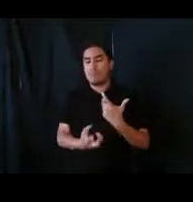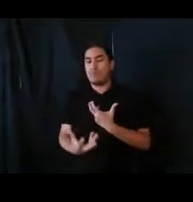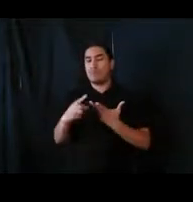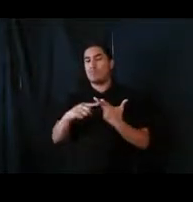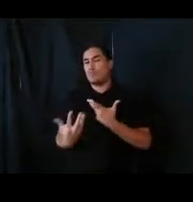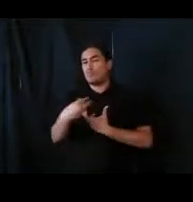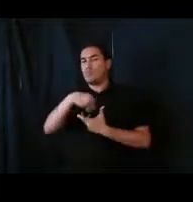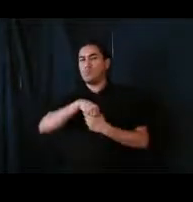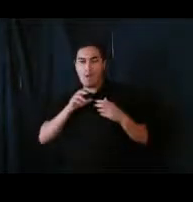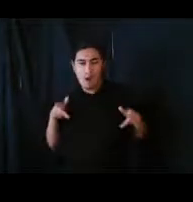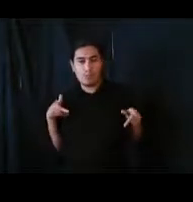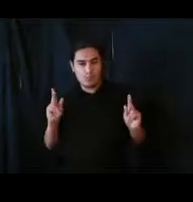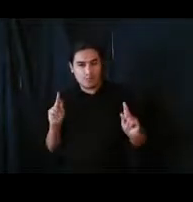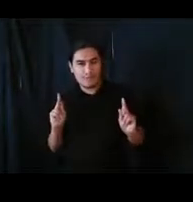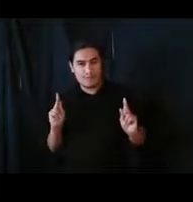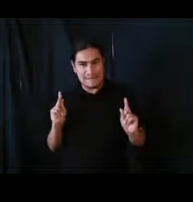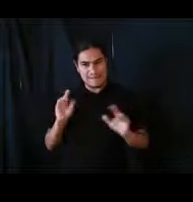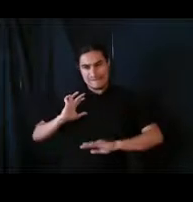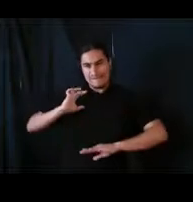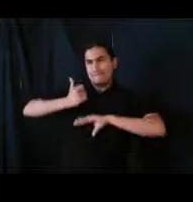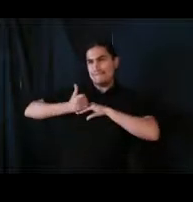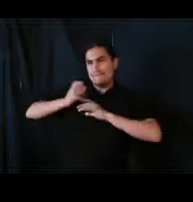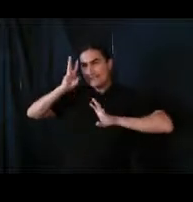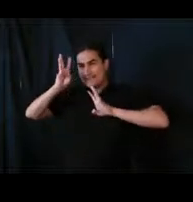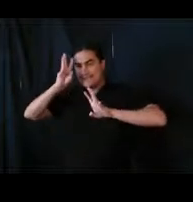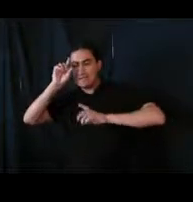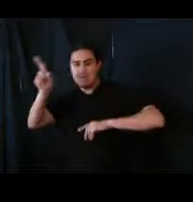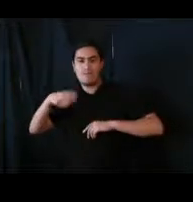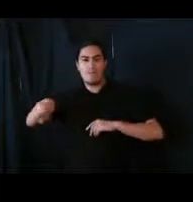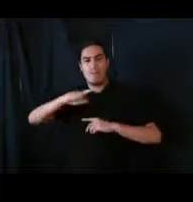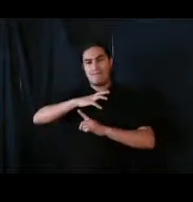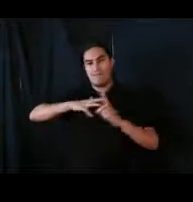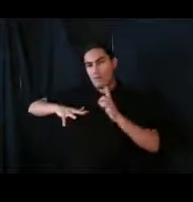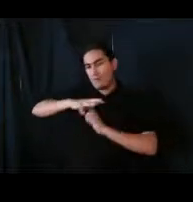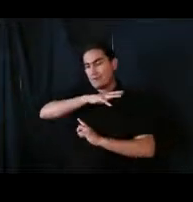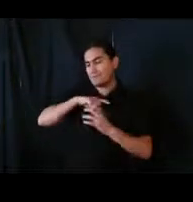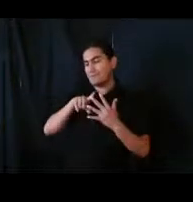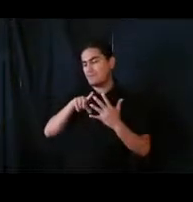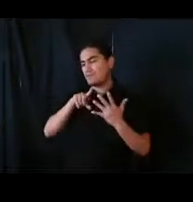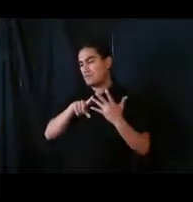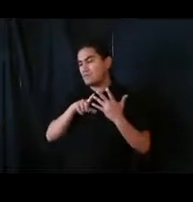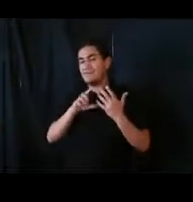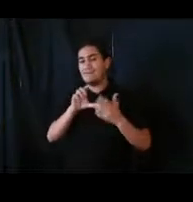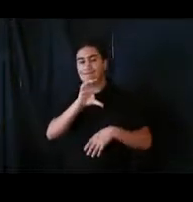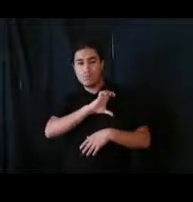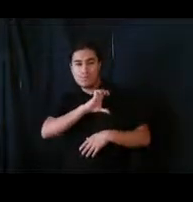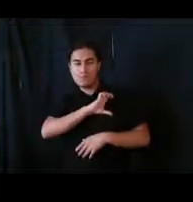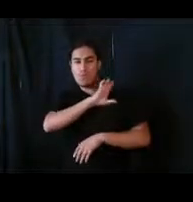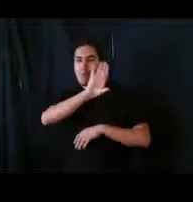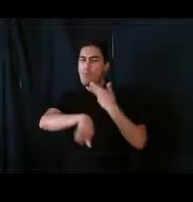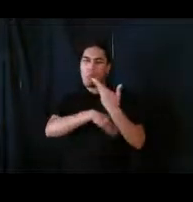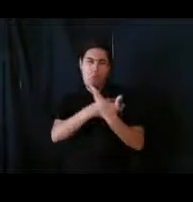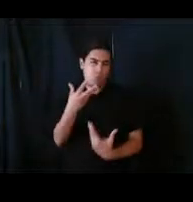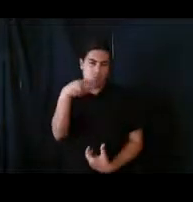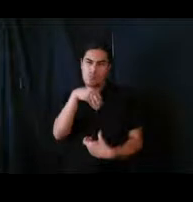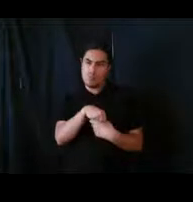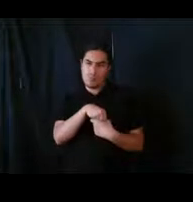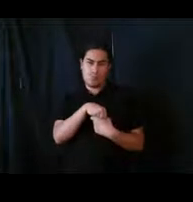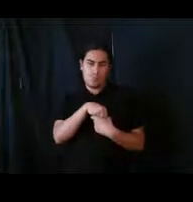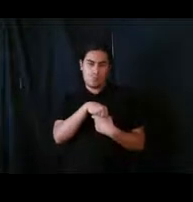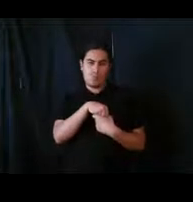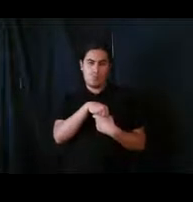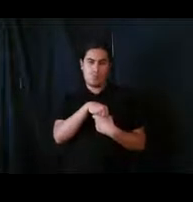opportunities for uh you know a forgiving environment it includes enforcement includes all the different elements to to try